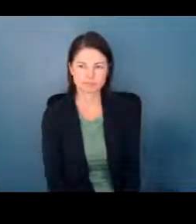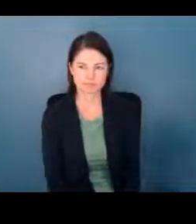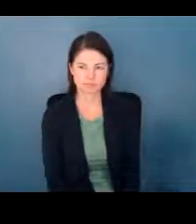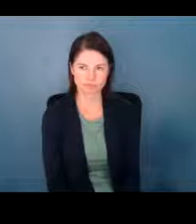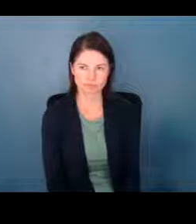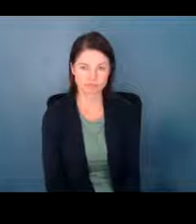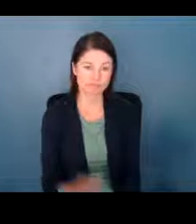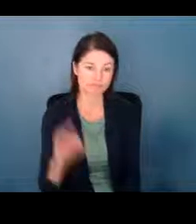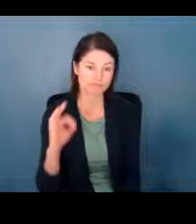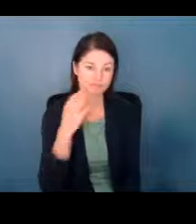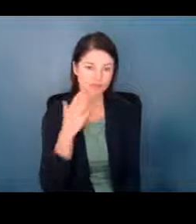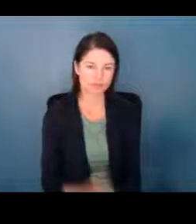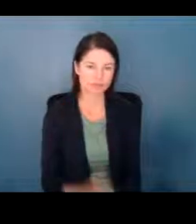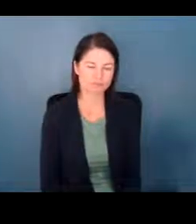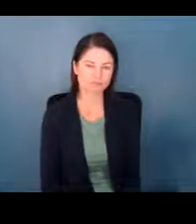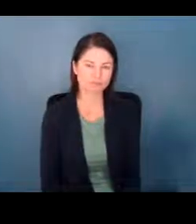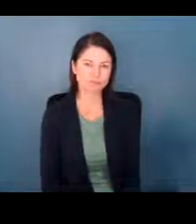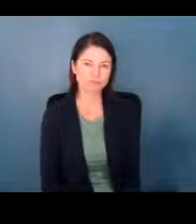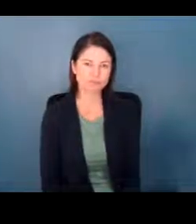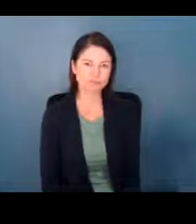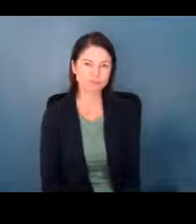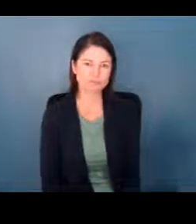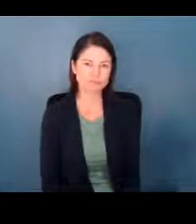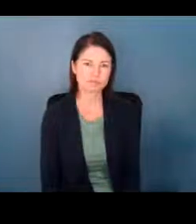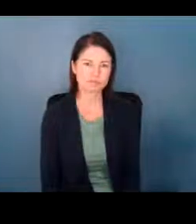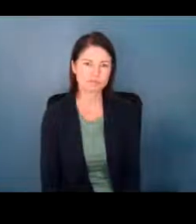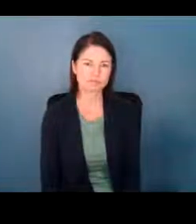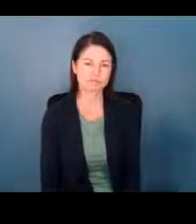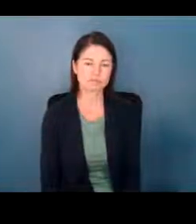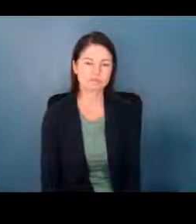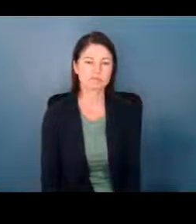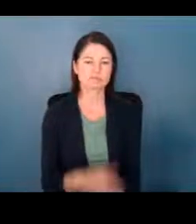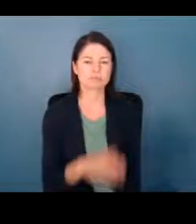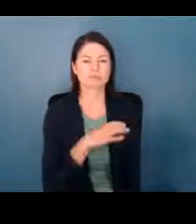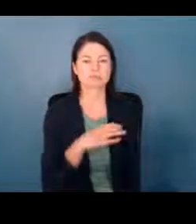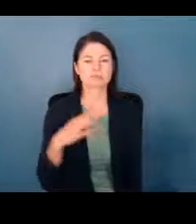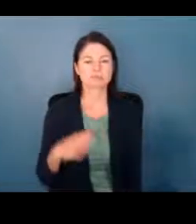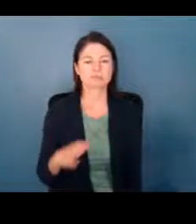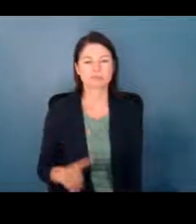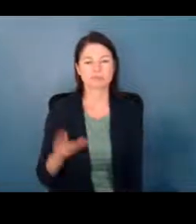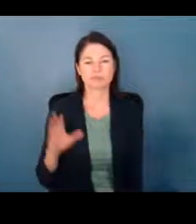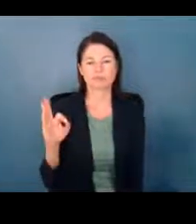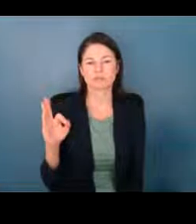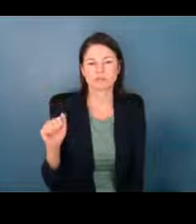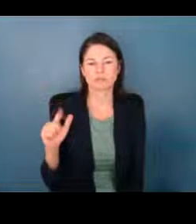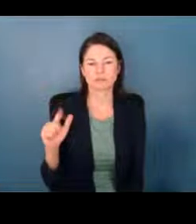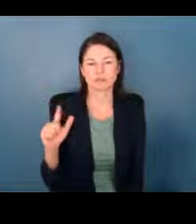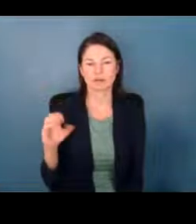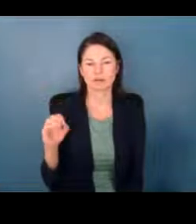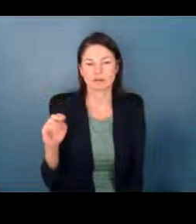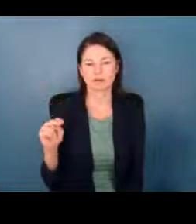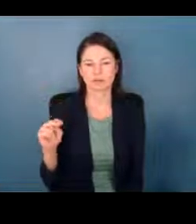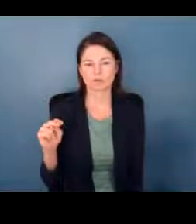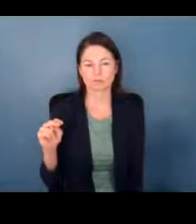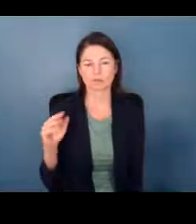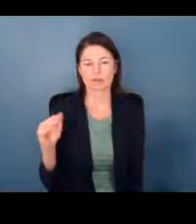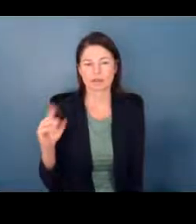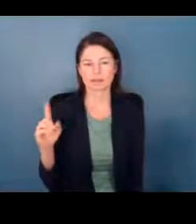Thank you. Next, we have Commissioner Falcone and then Commissioner Davis. Thank you, Madam